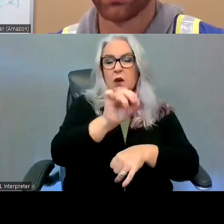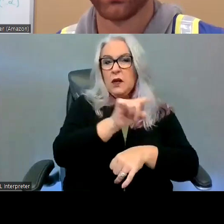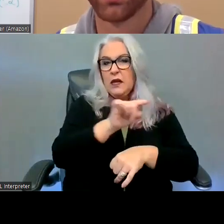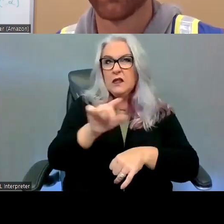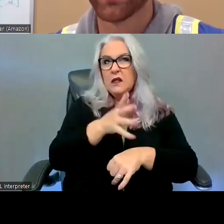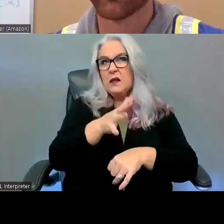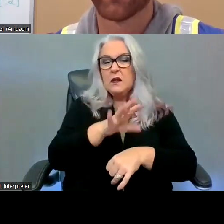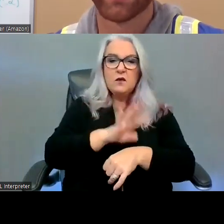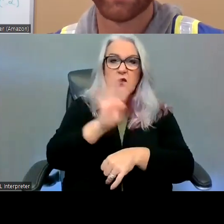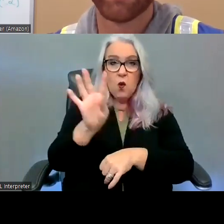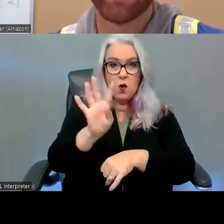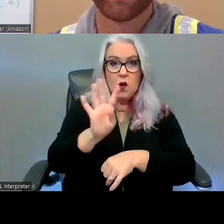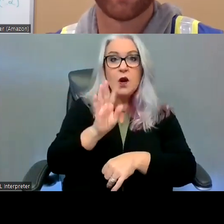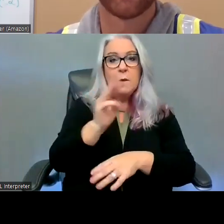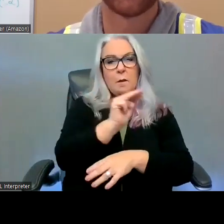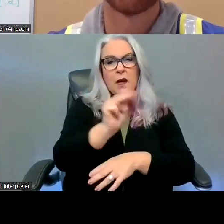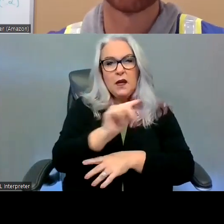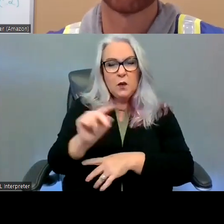4, Monday through Friday.